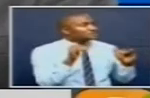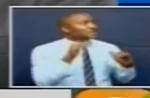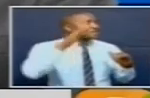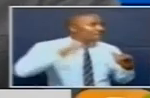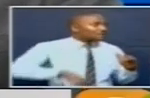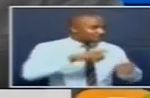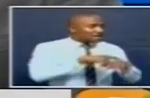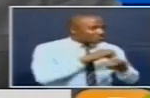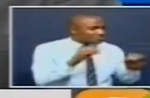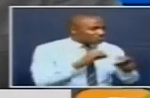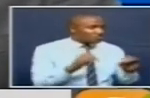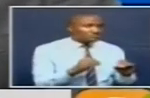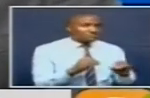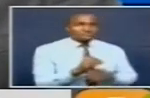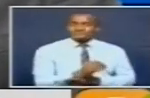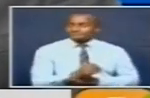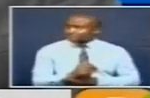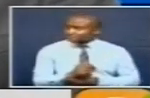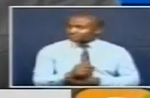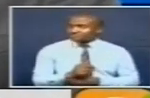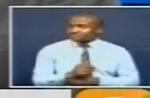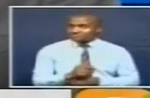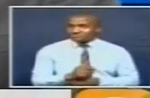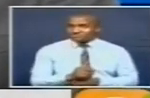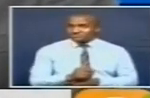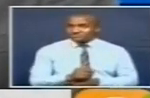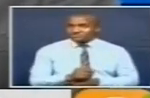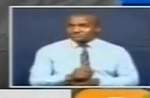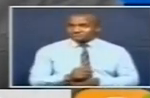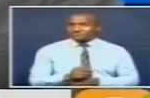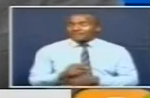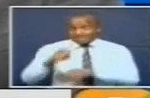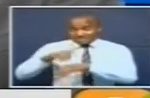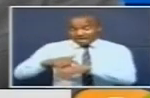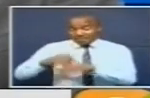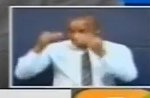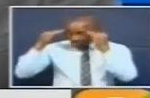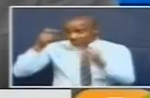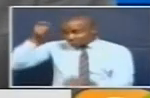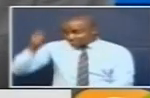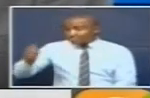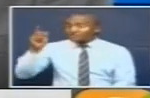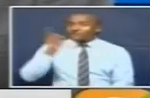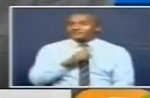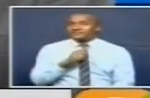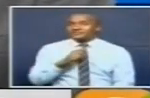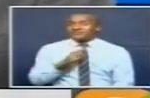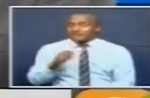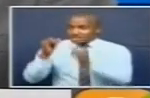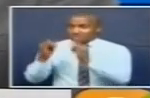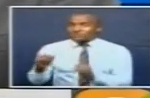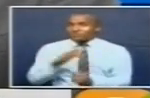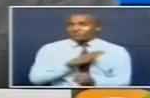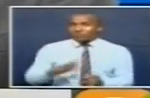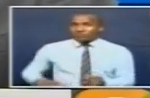no time? No. What happened immediately after that decision was rendered, and we had a new commission.